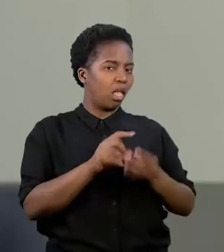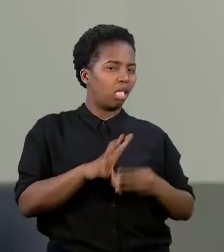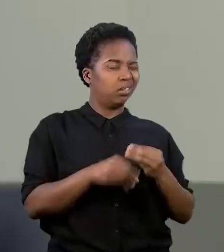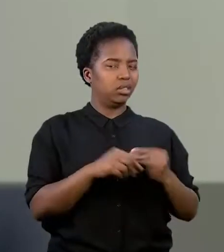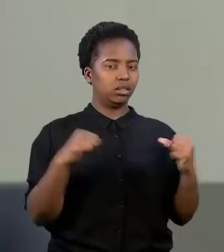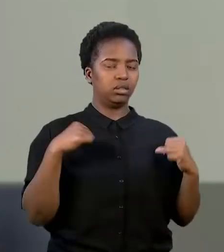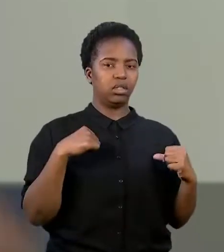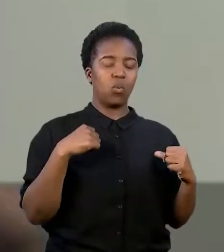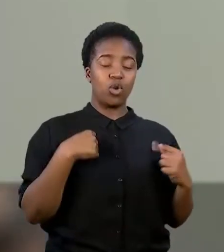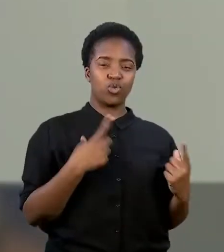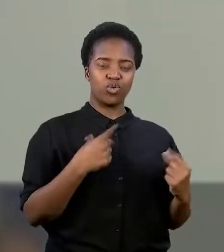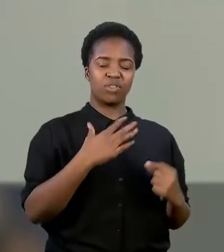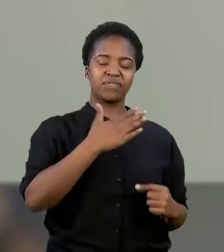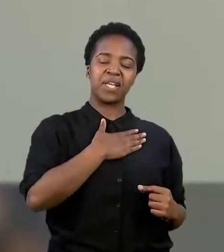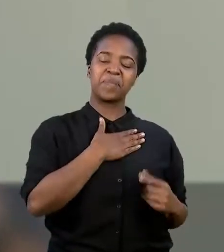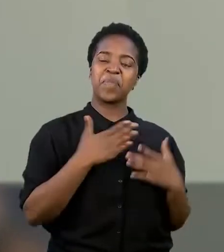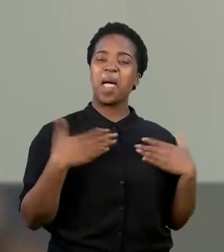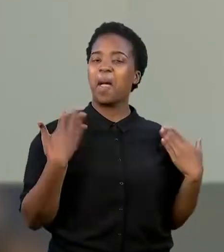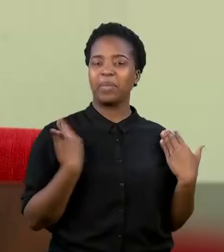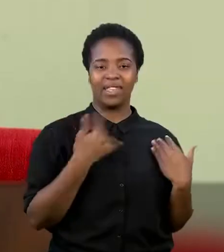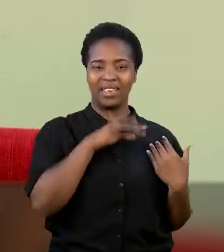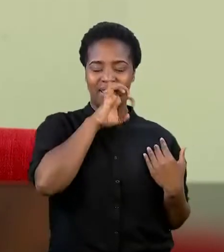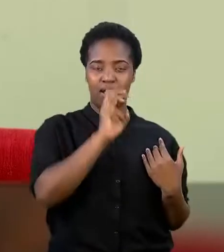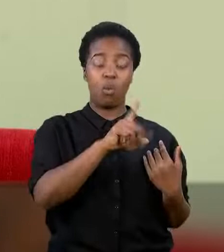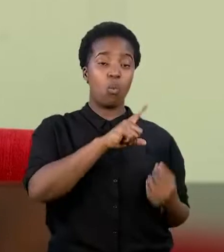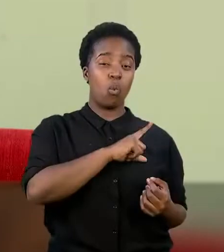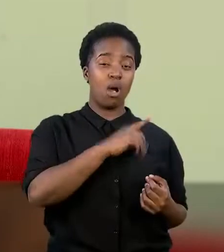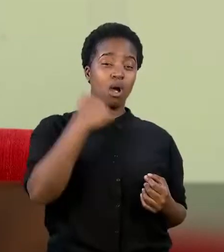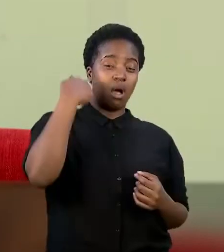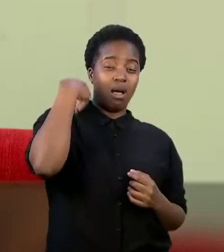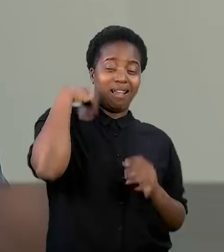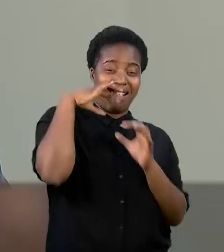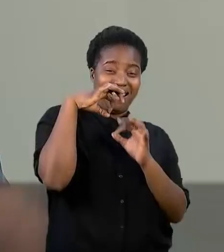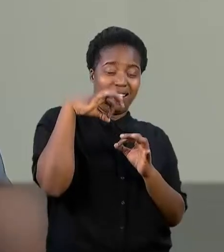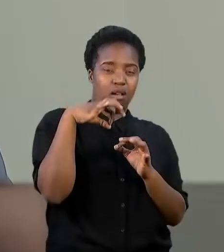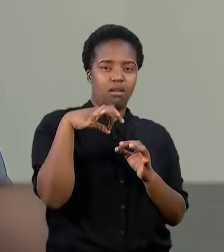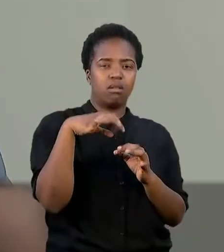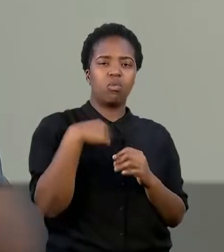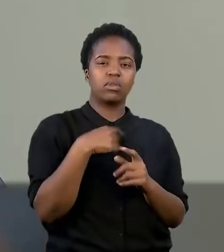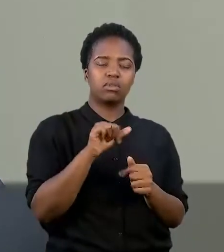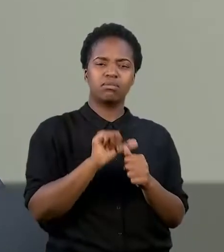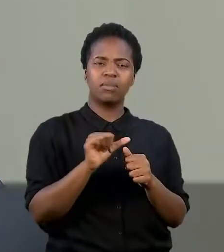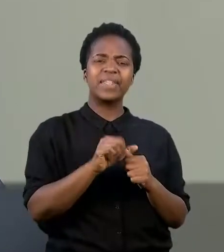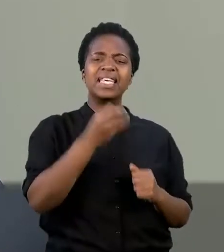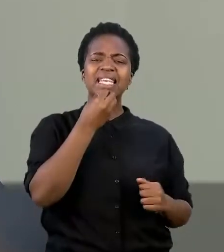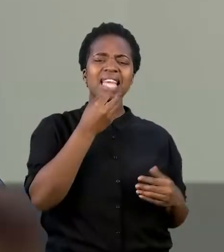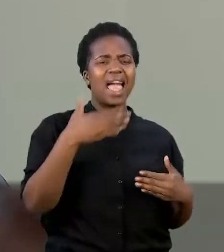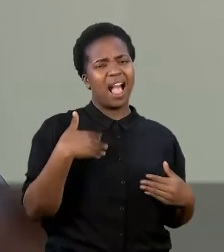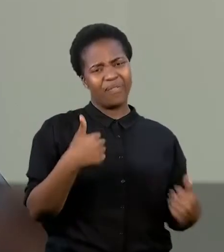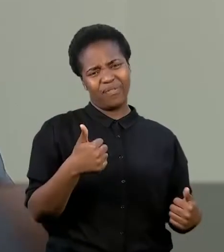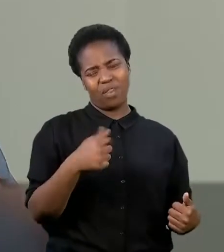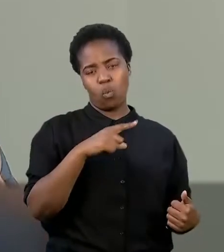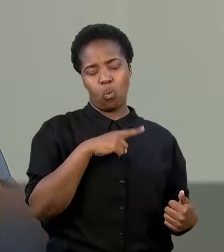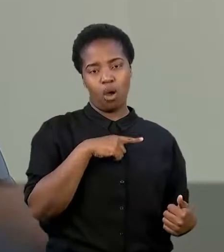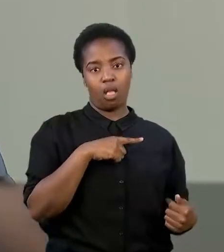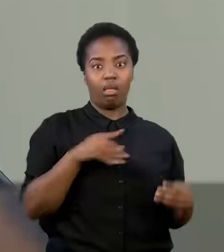Mm. And it must bring you joy to do it as well. But what's important for a spinal cord injury is to maintain a healthy diet